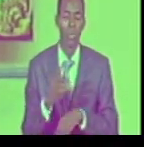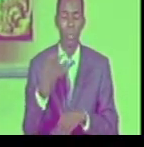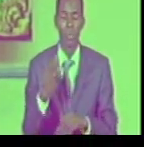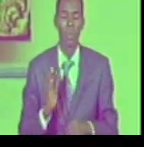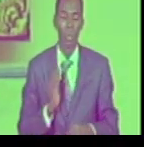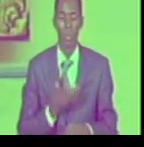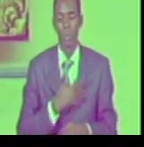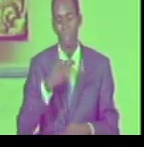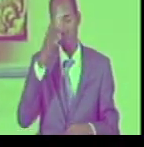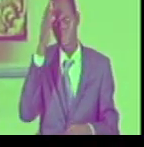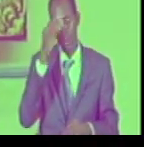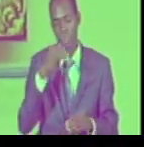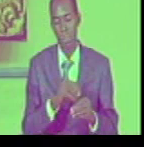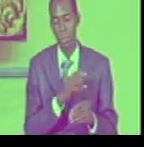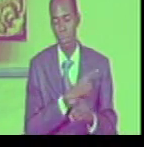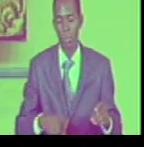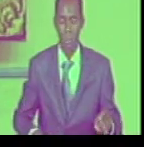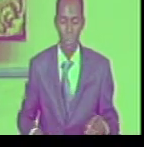witnessed